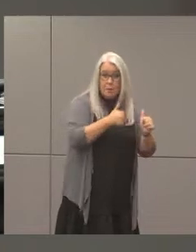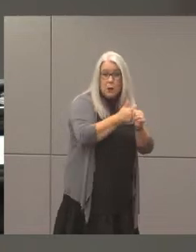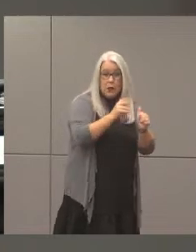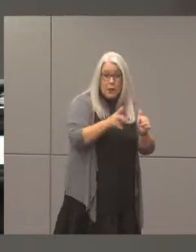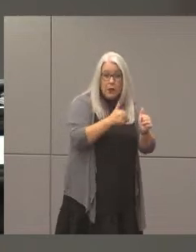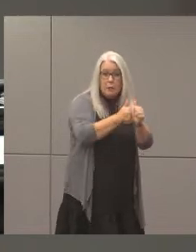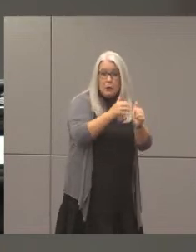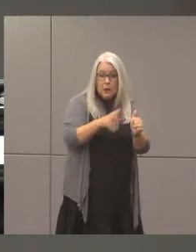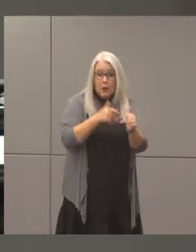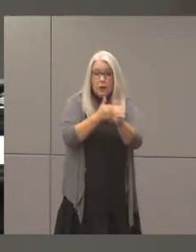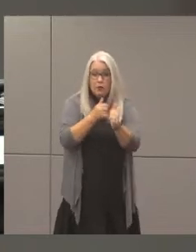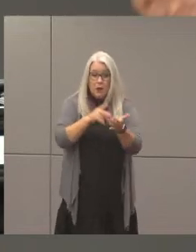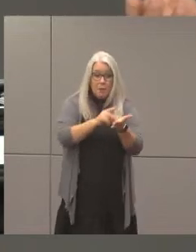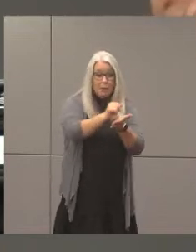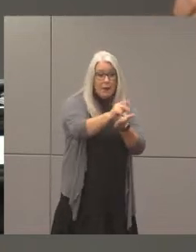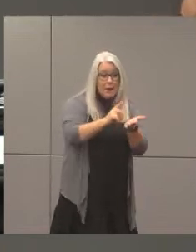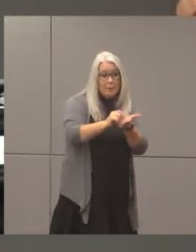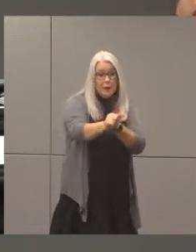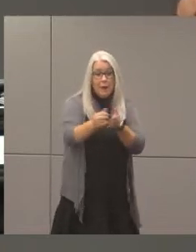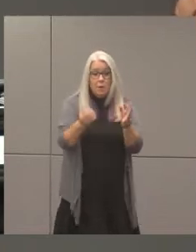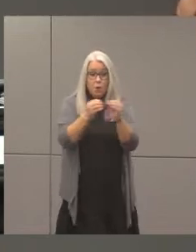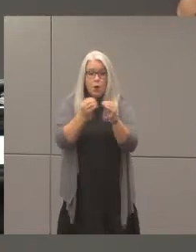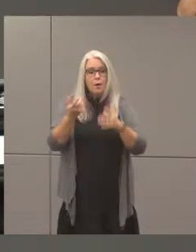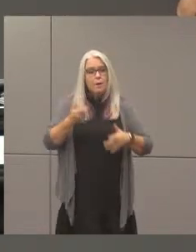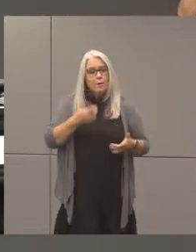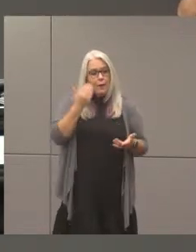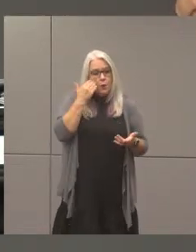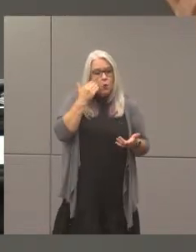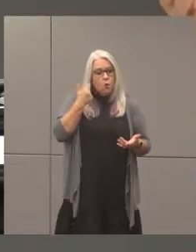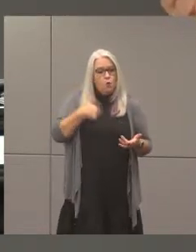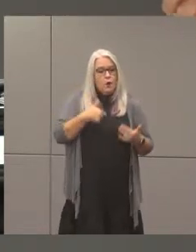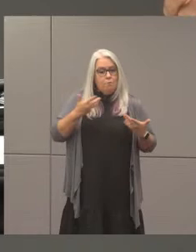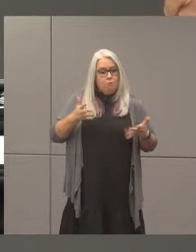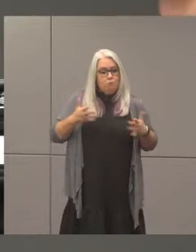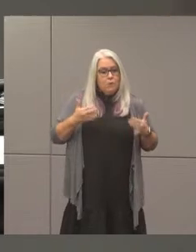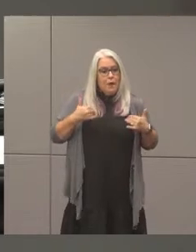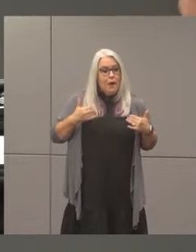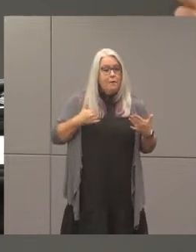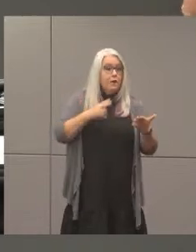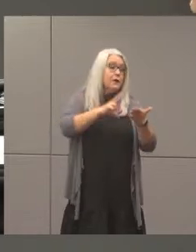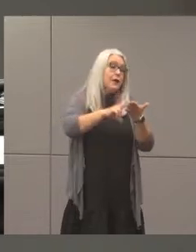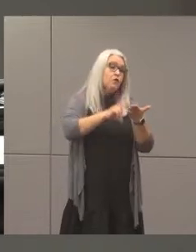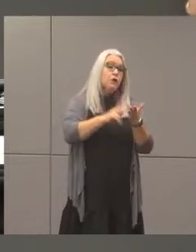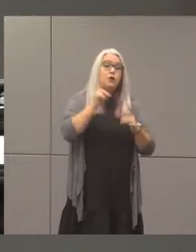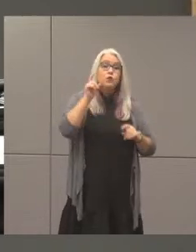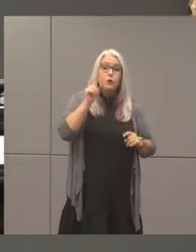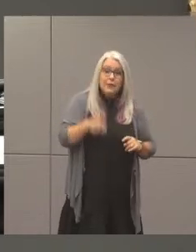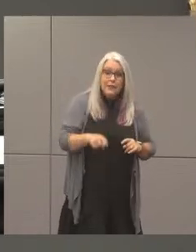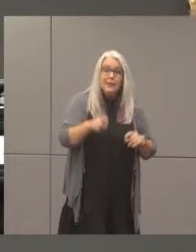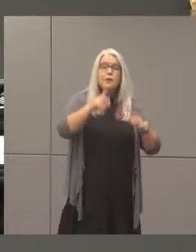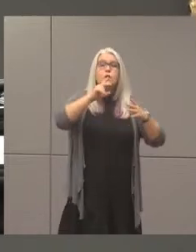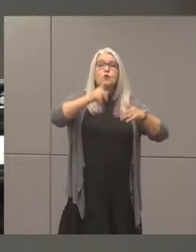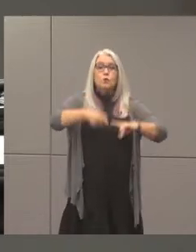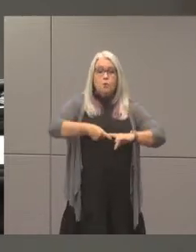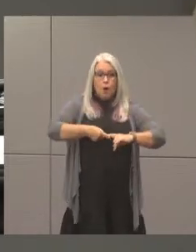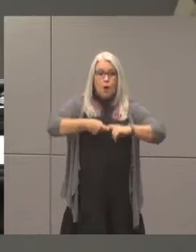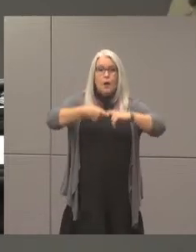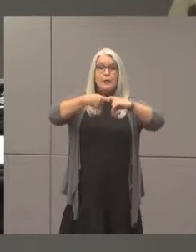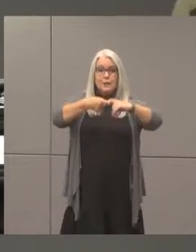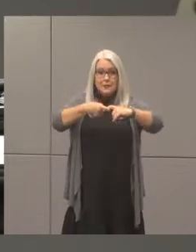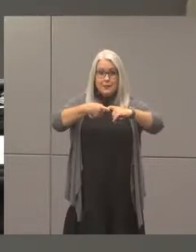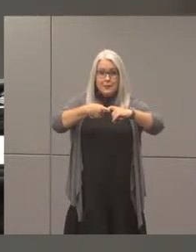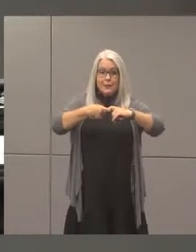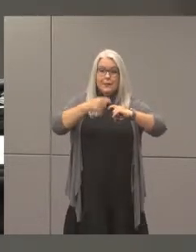to have to pay more? And even though we have a contract, do we need to pause just for a moment,